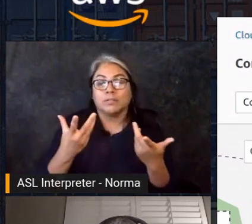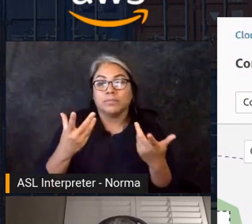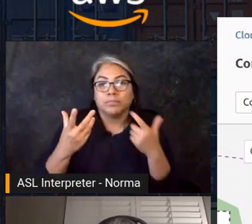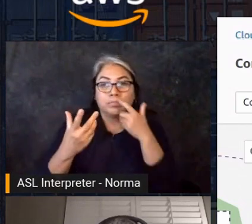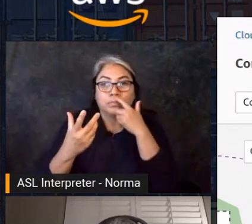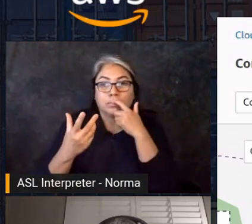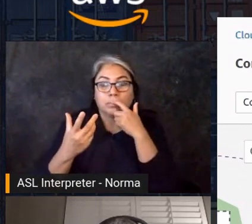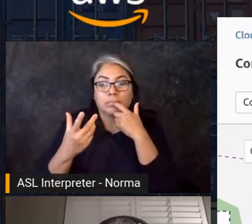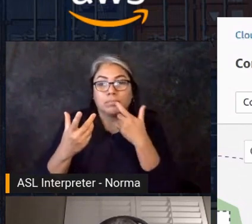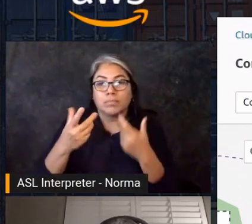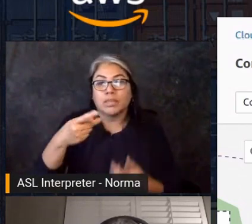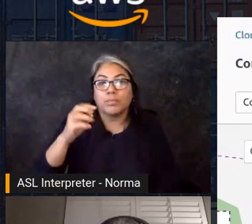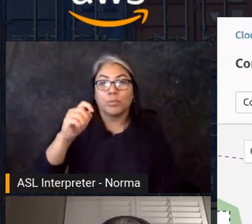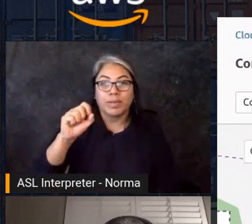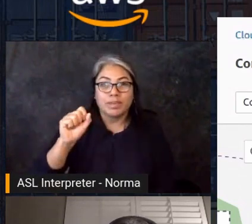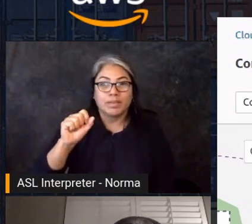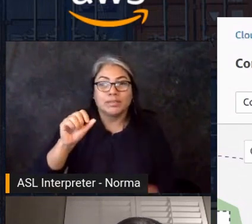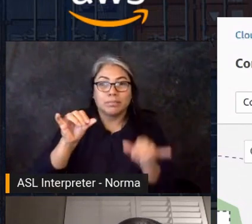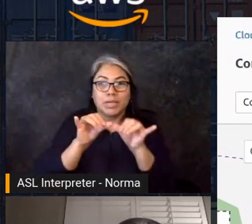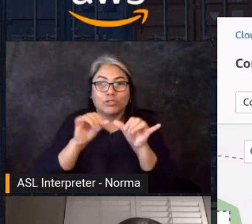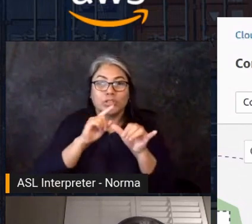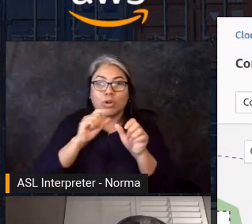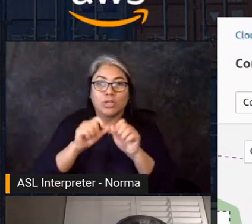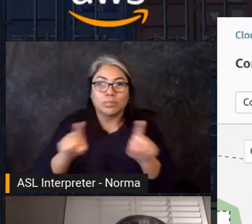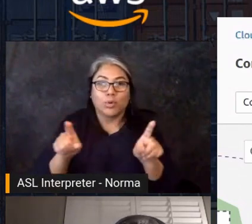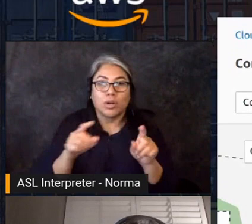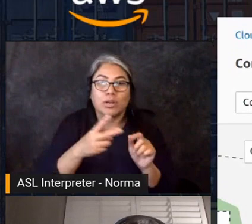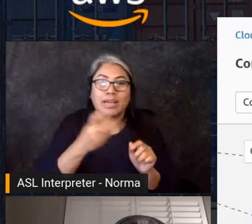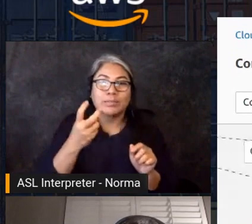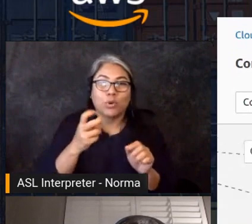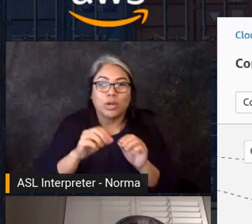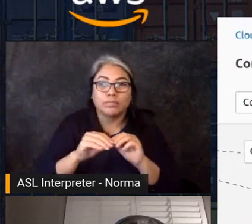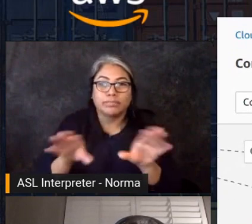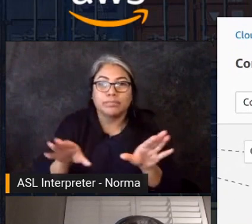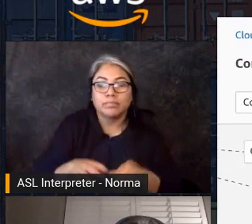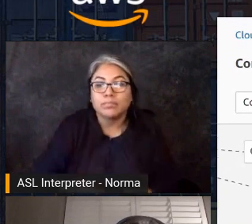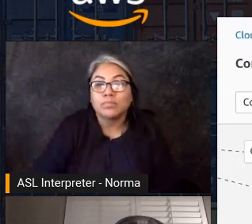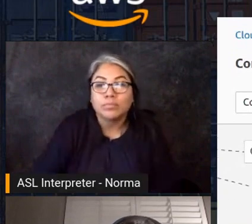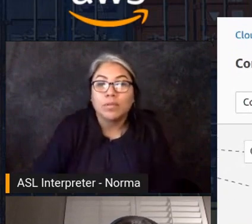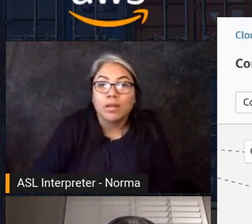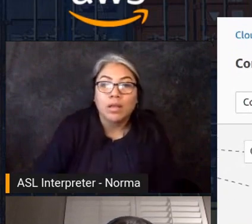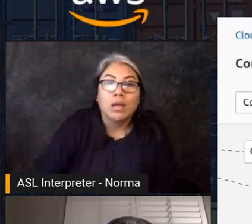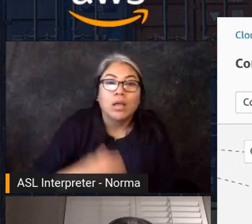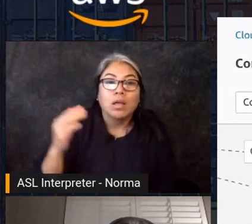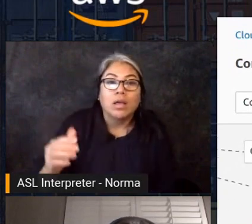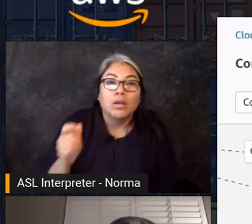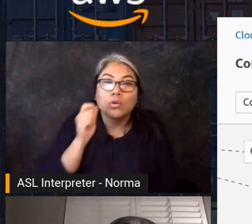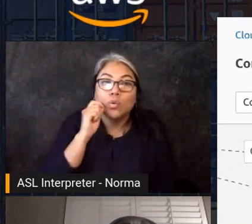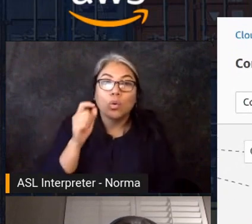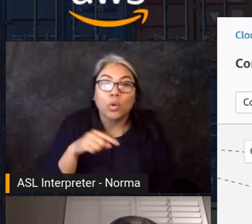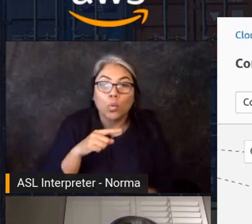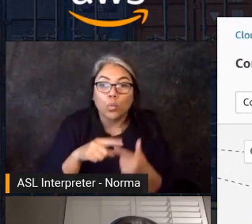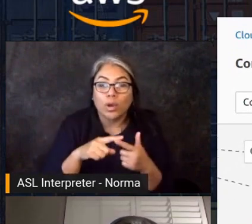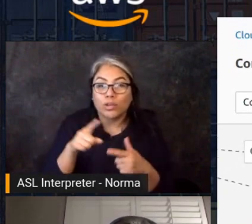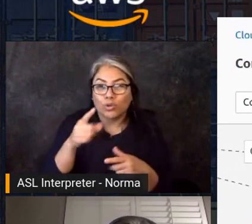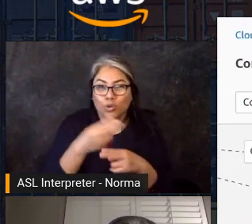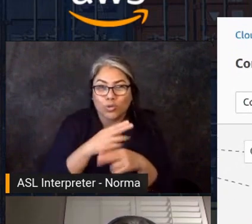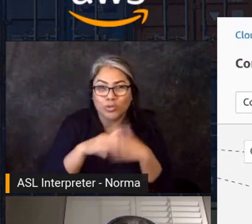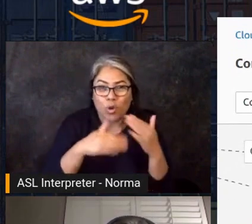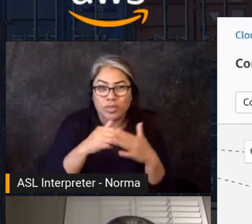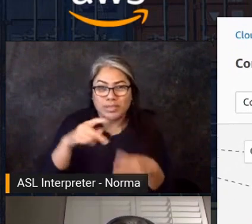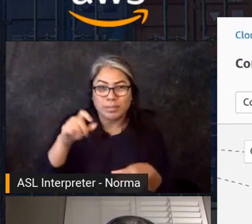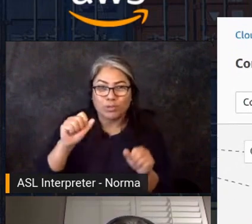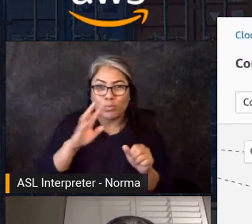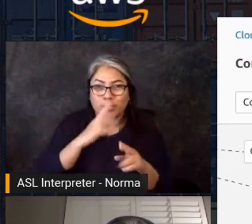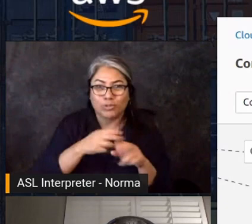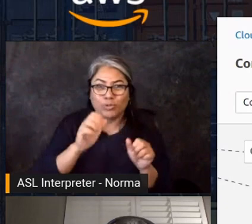metrics out. Cool. And when you all of these applications you mentioned, you can click on any one of